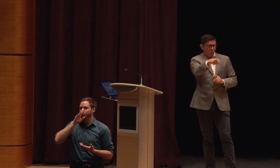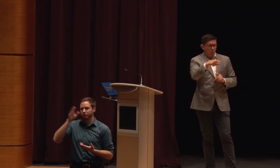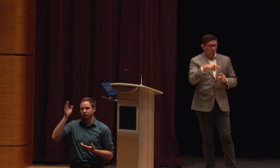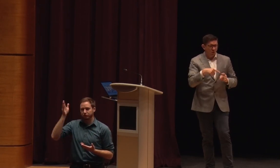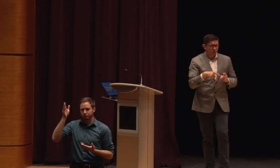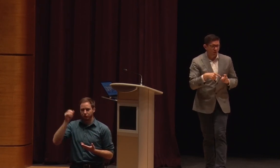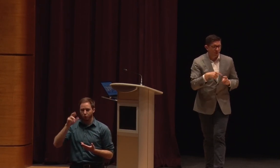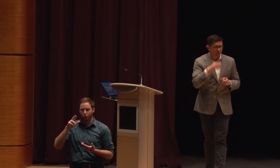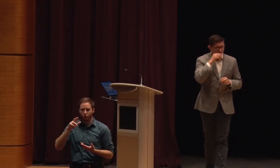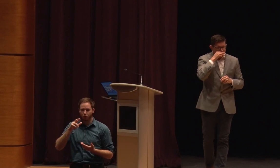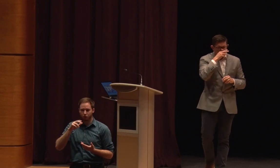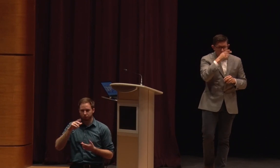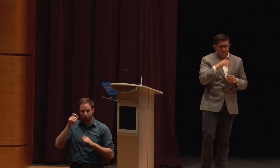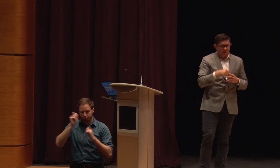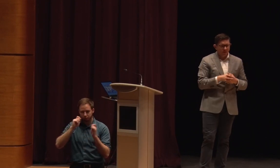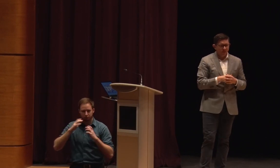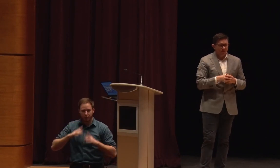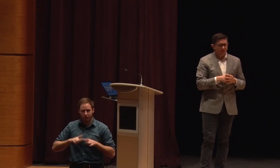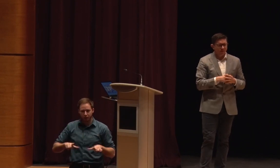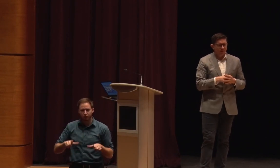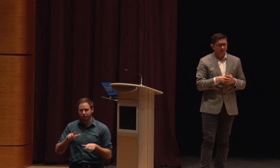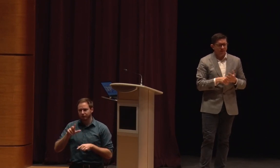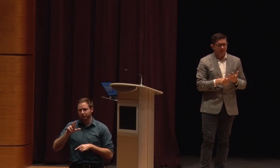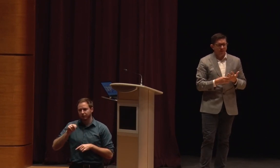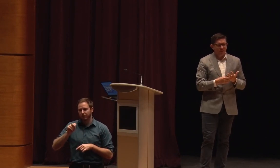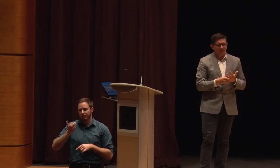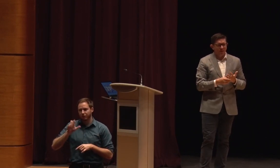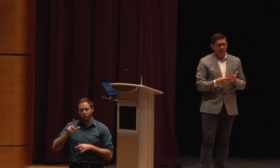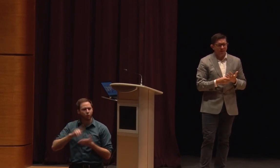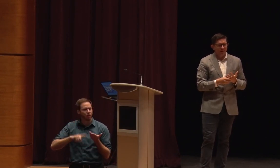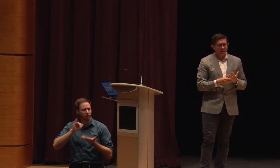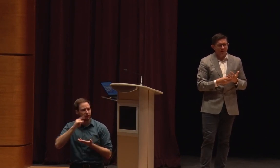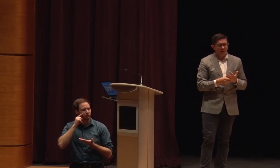or the nonverbal part of the curriculum. What does that look like?